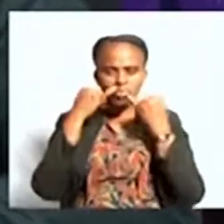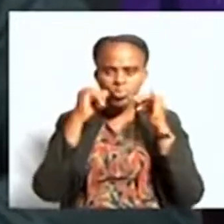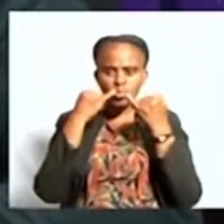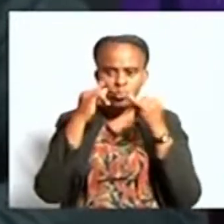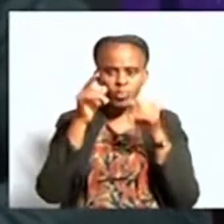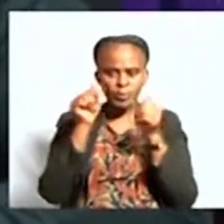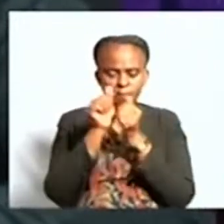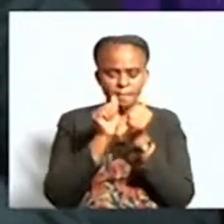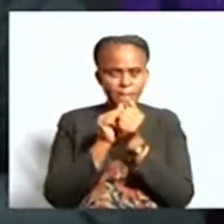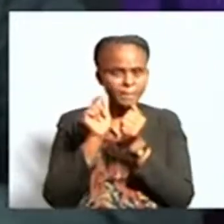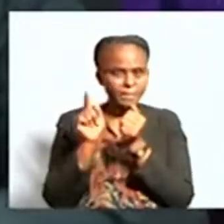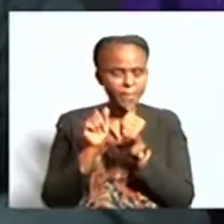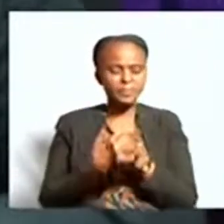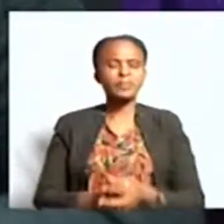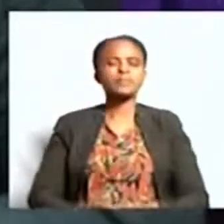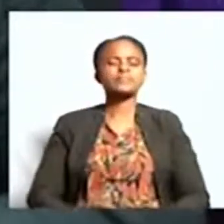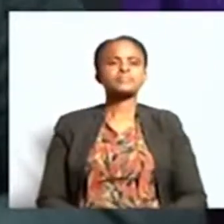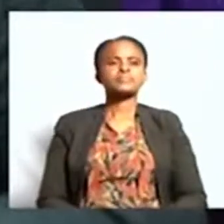one.